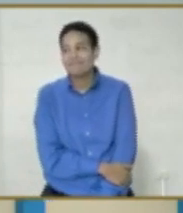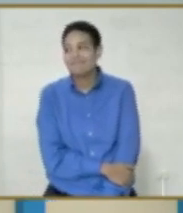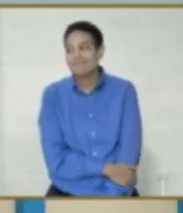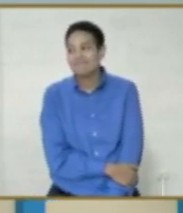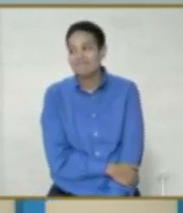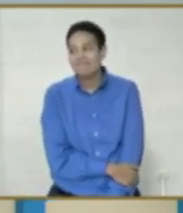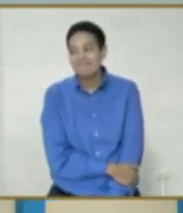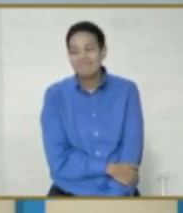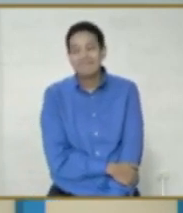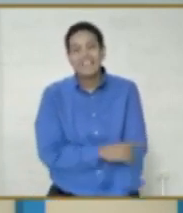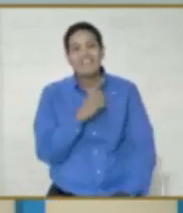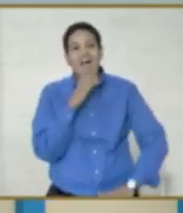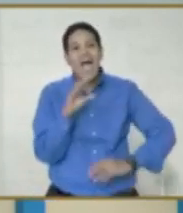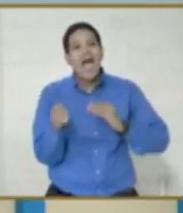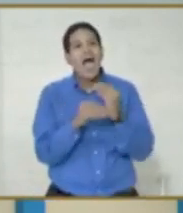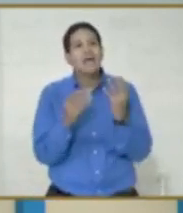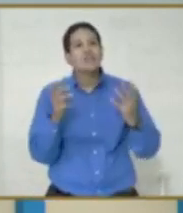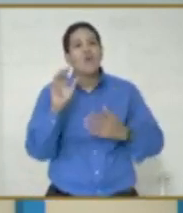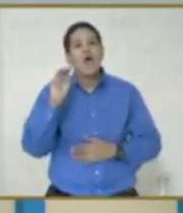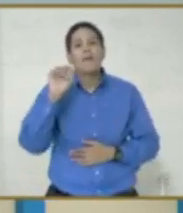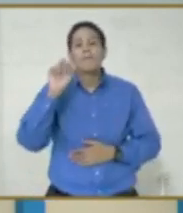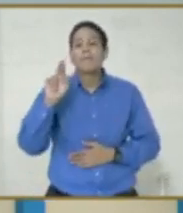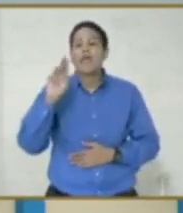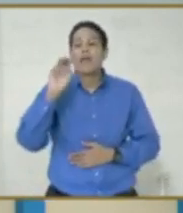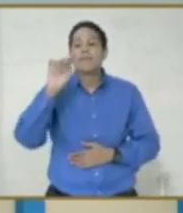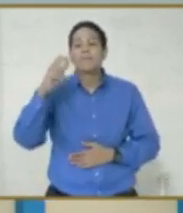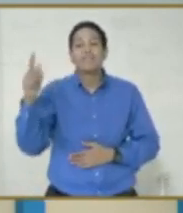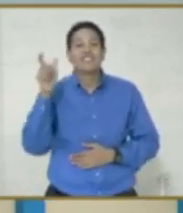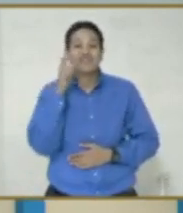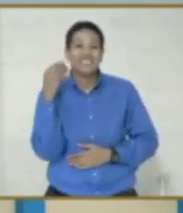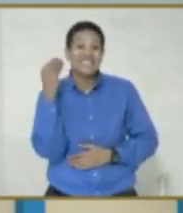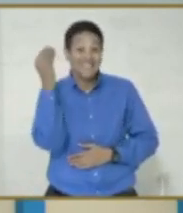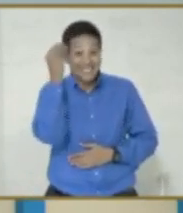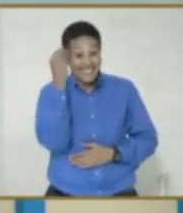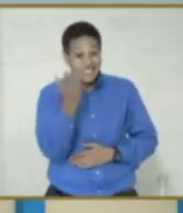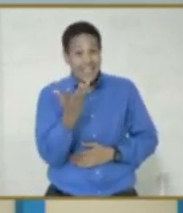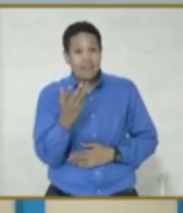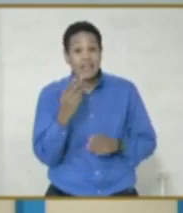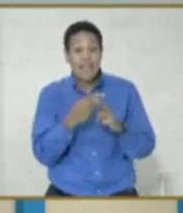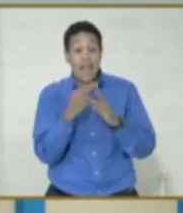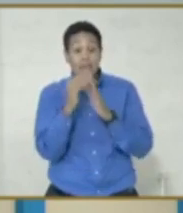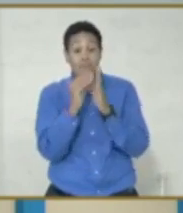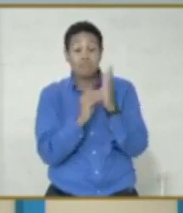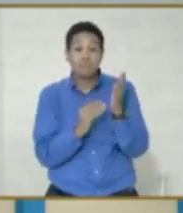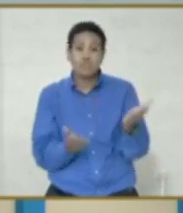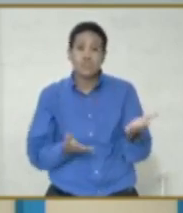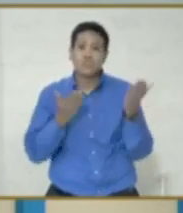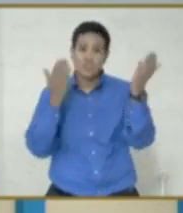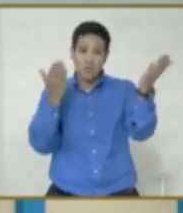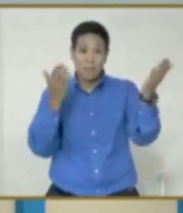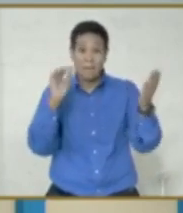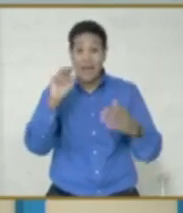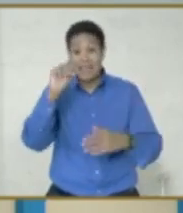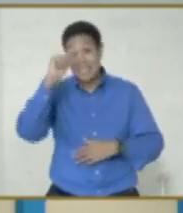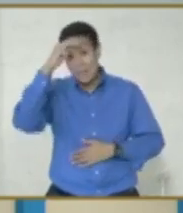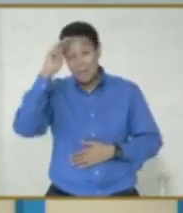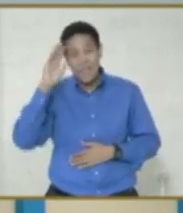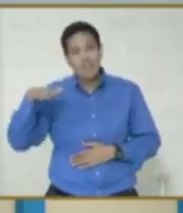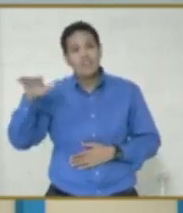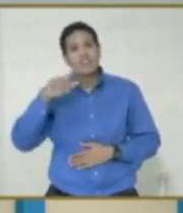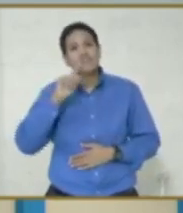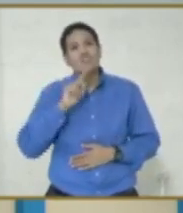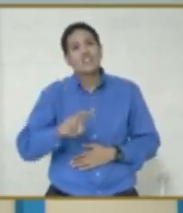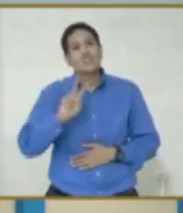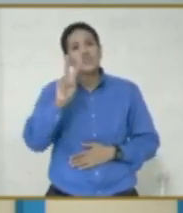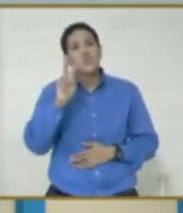while ago, in the names that were submitted by councillors in St. Mary, it was brought to my attention that there were 2